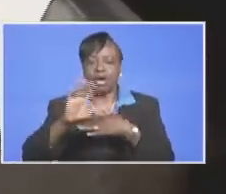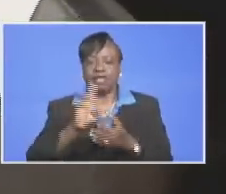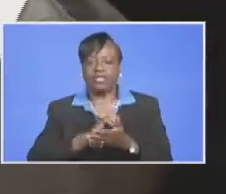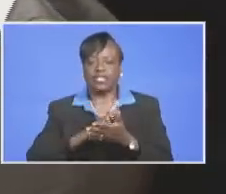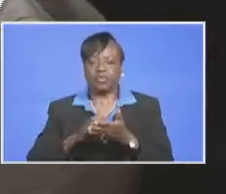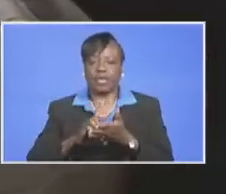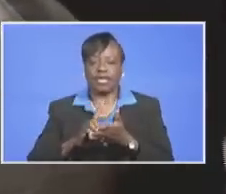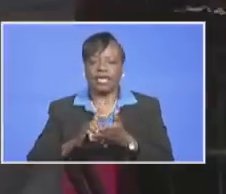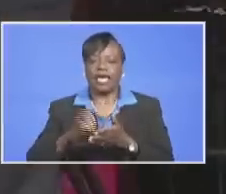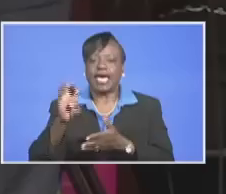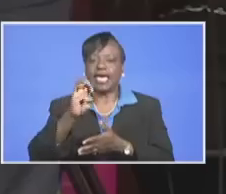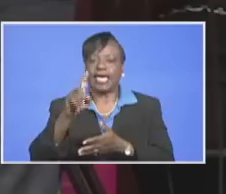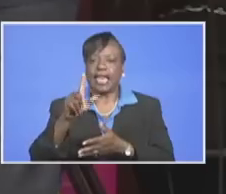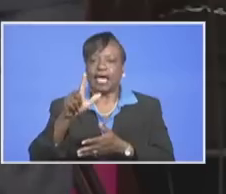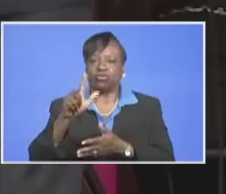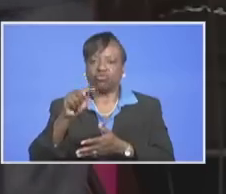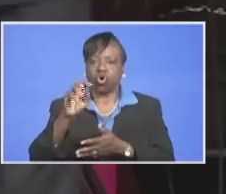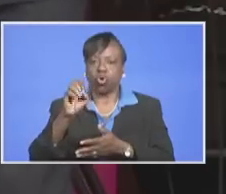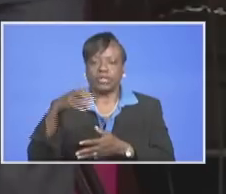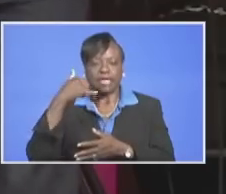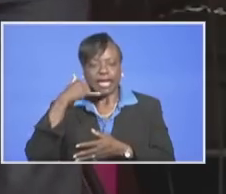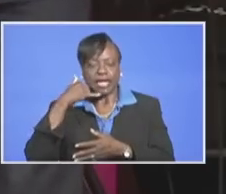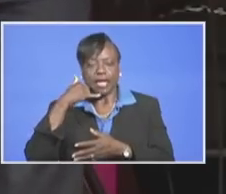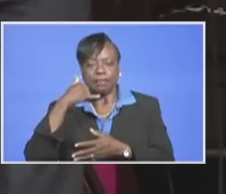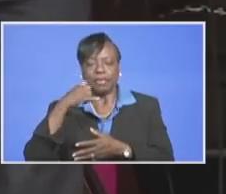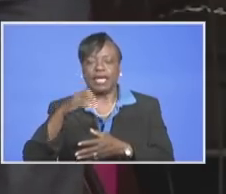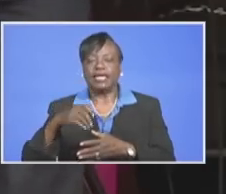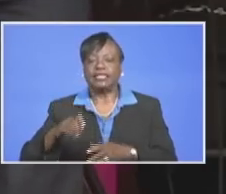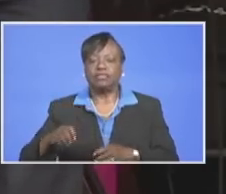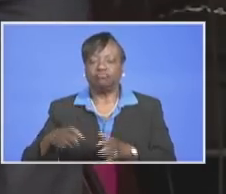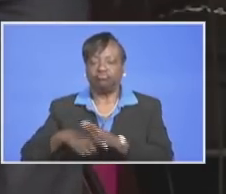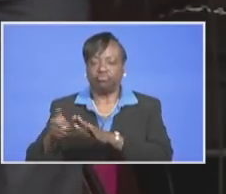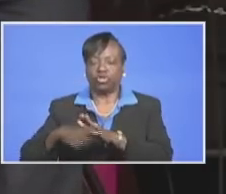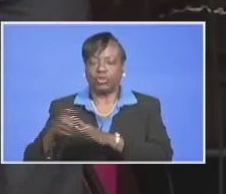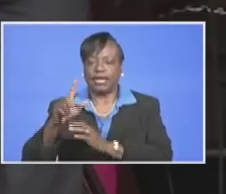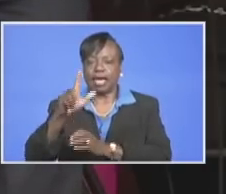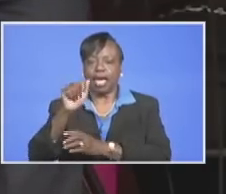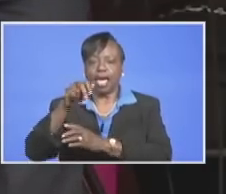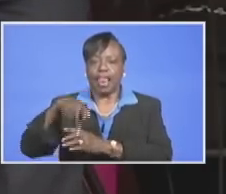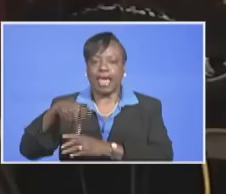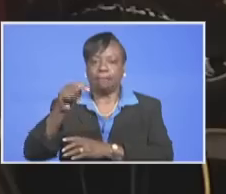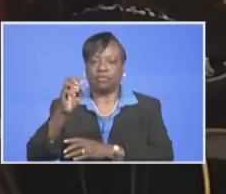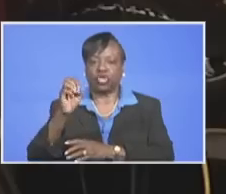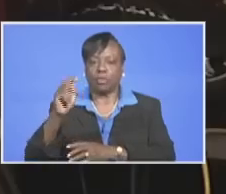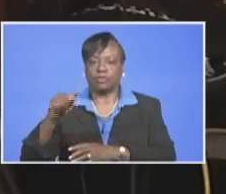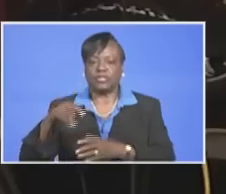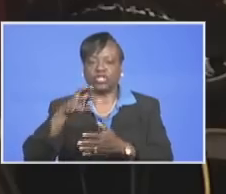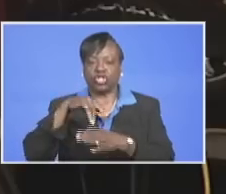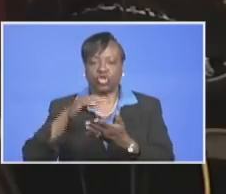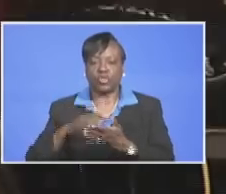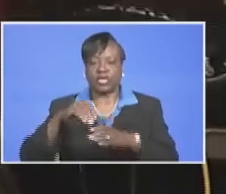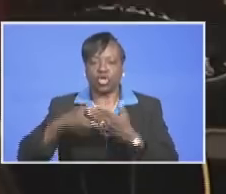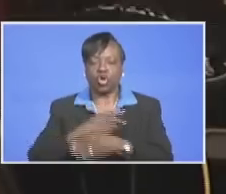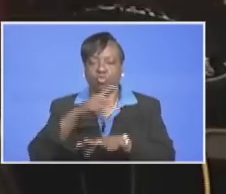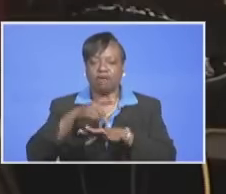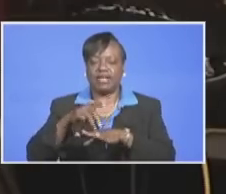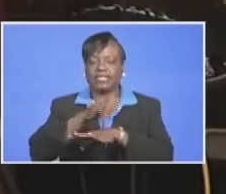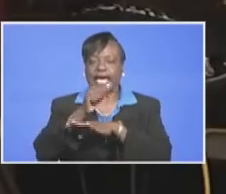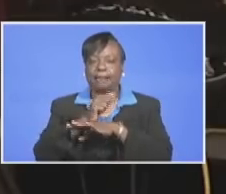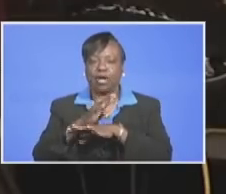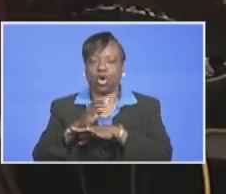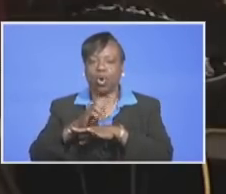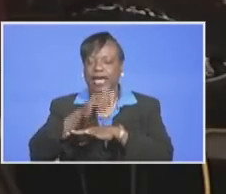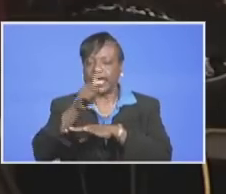Limited donated laptops to students of 49 schools from here in New Providence, Apico, and Eleuthera. Each school selected a